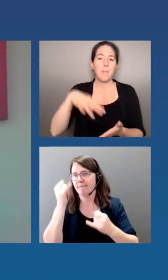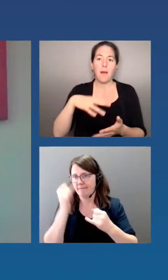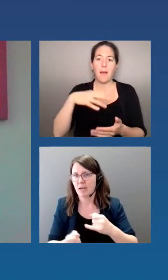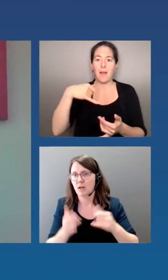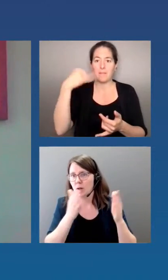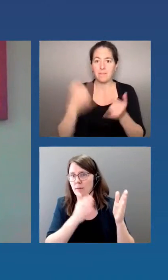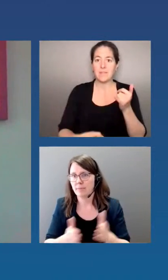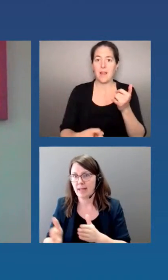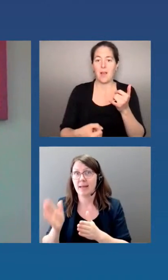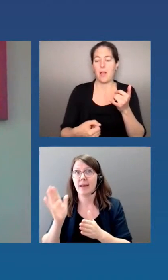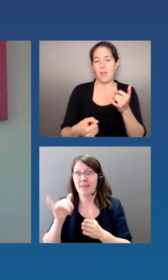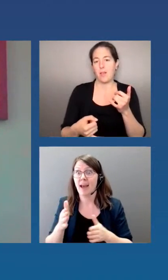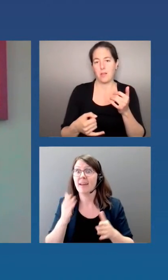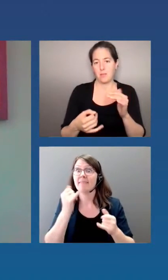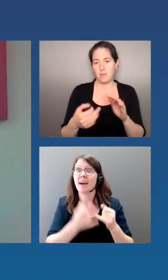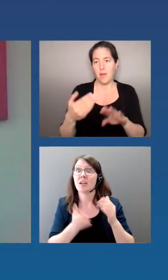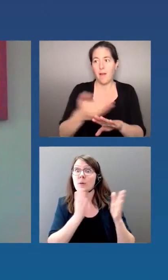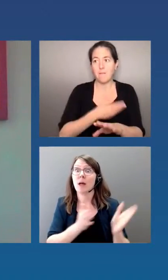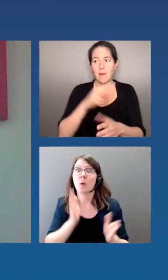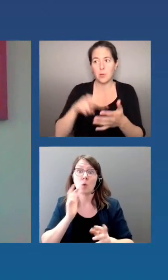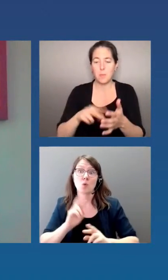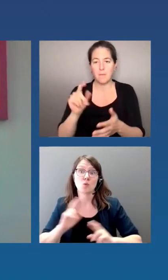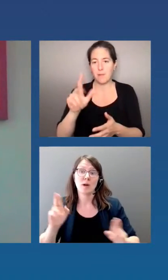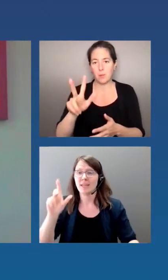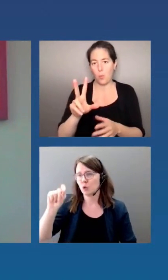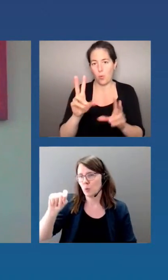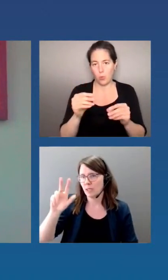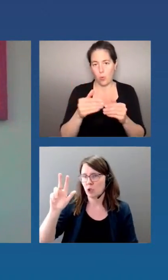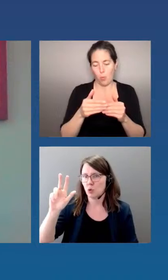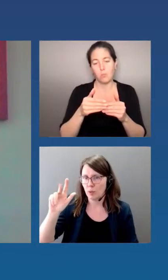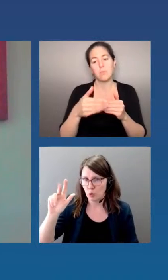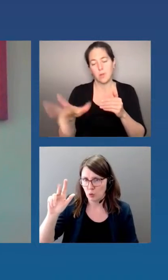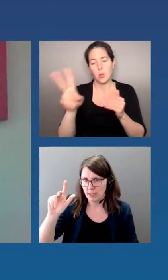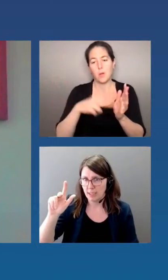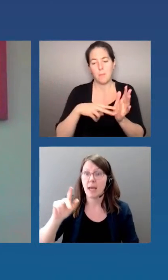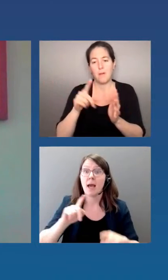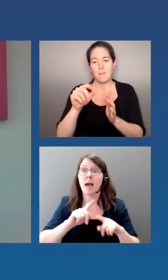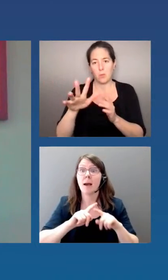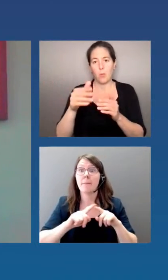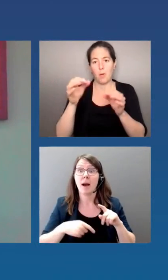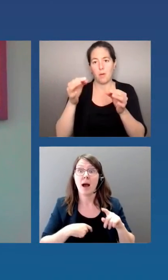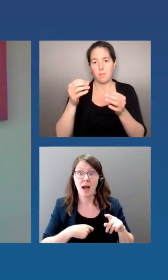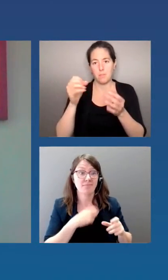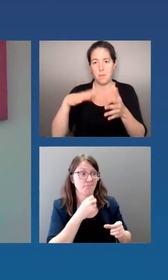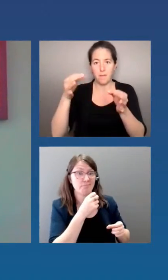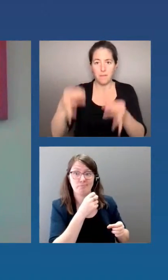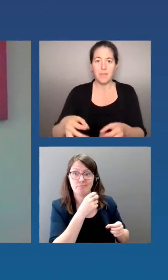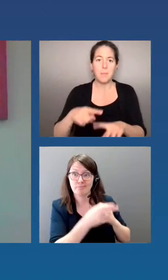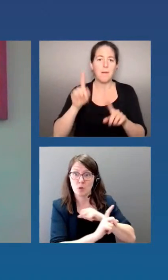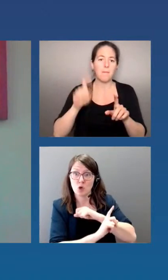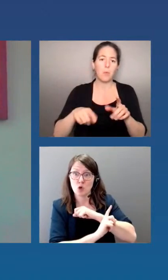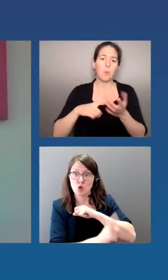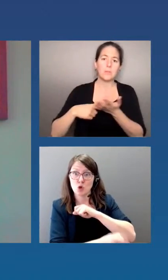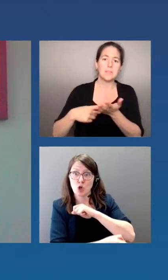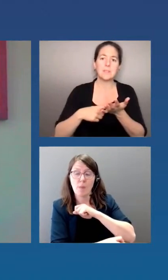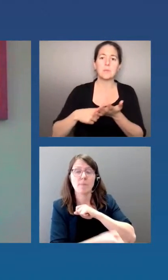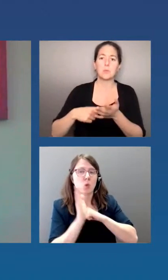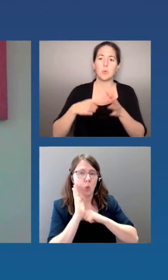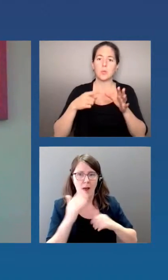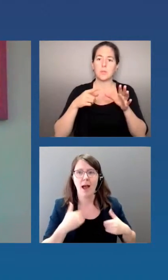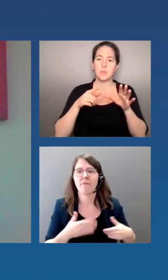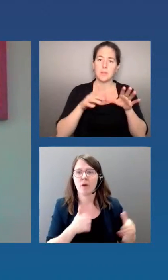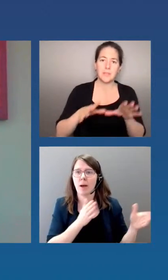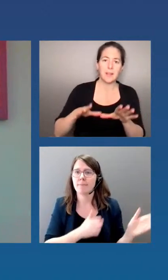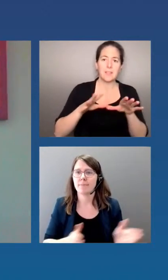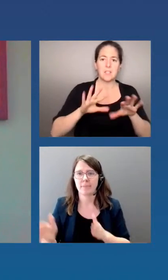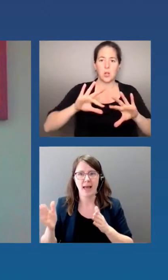2023, but there is that kind of off-ramp discussion too on the residual waste strategy, which will come this fall. And